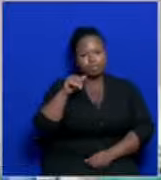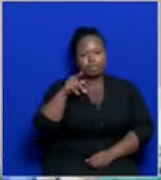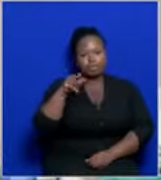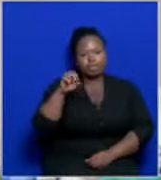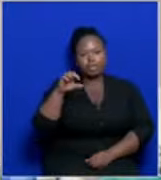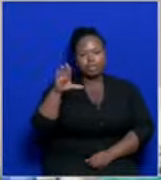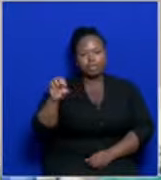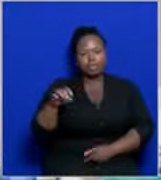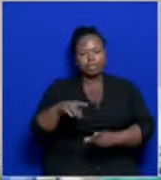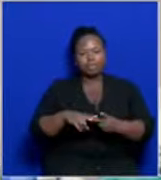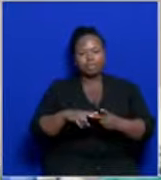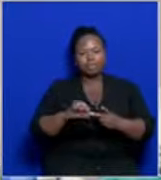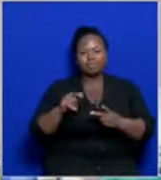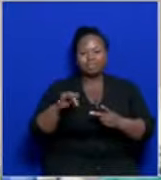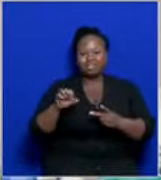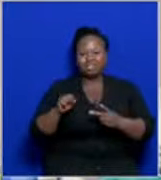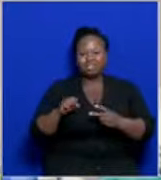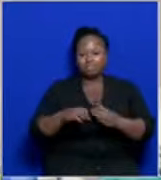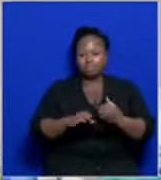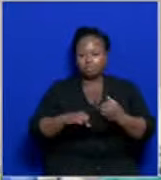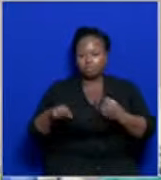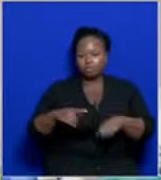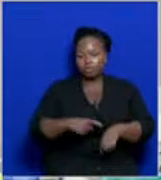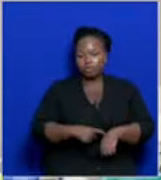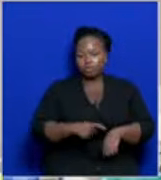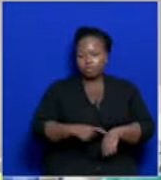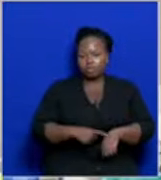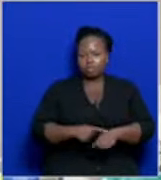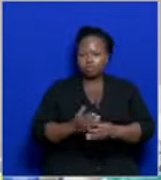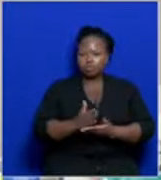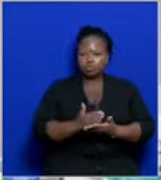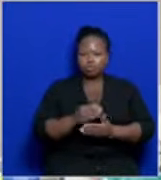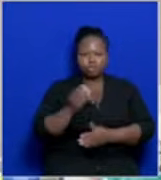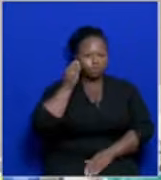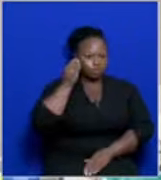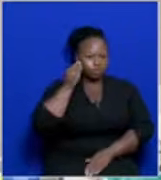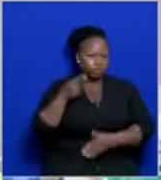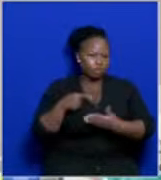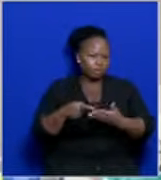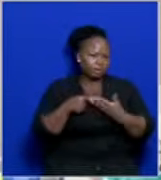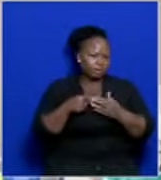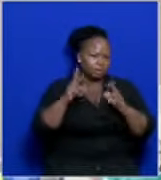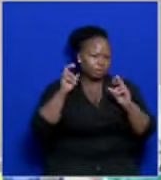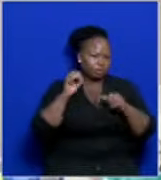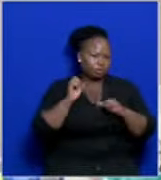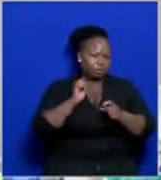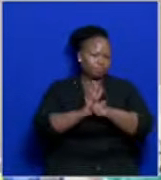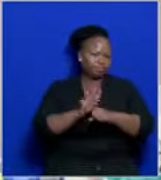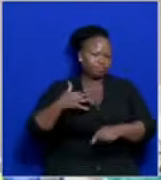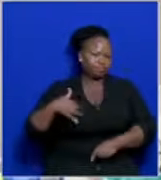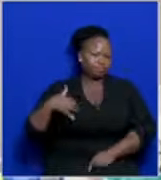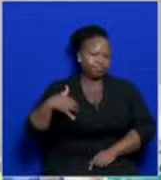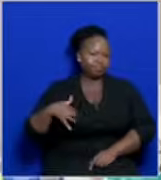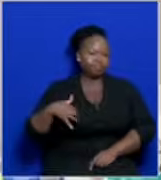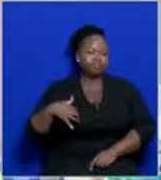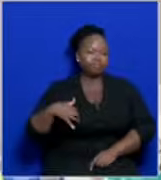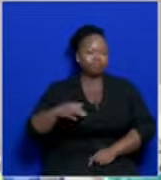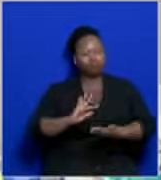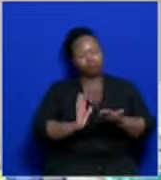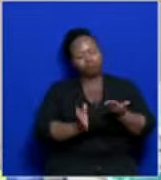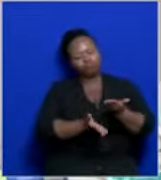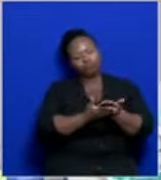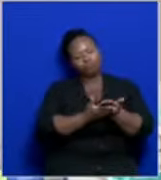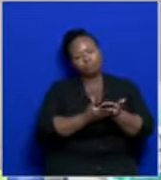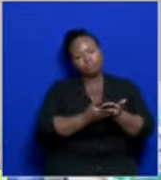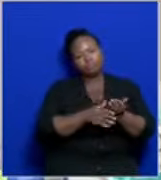period. We would share information and discuss issues that affect Ekurhuleni. I attach as annexures TLM 7 and